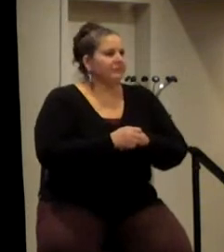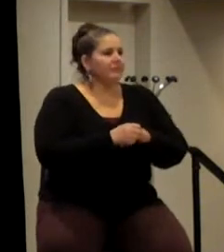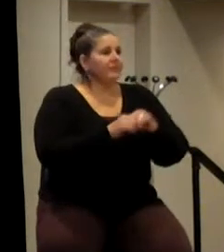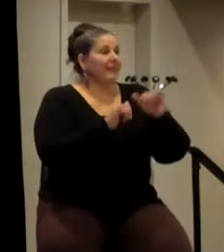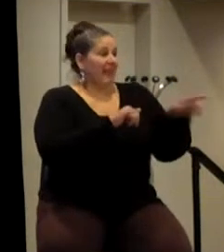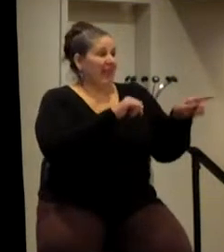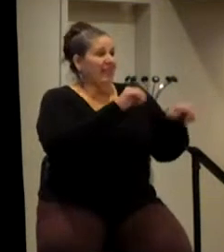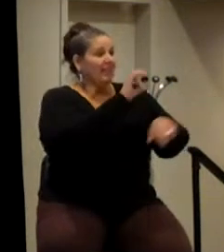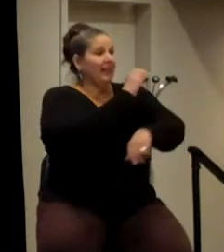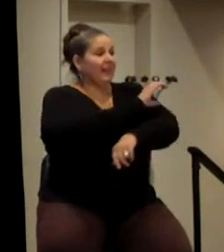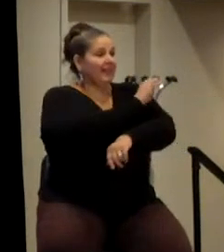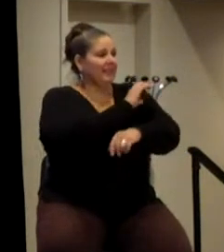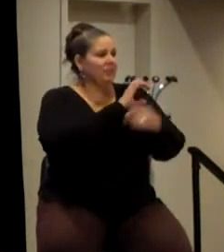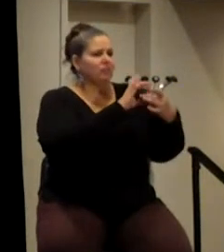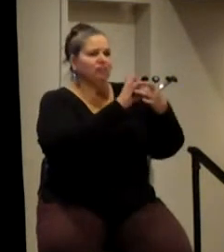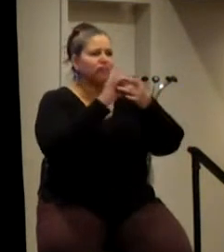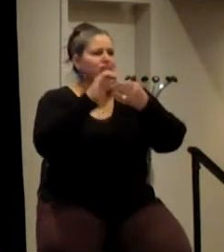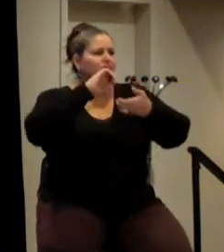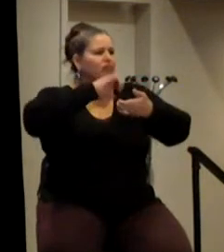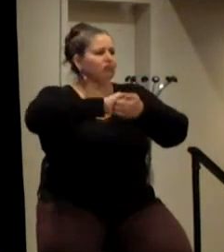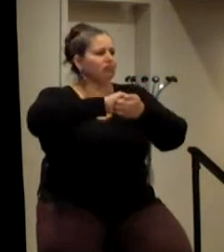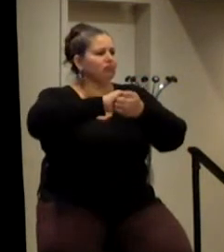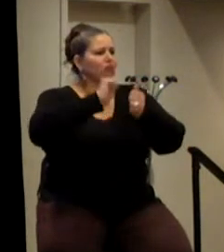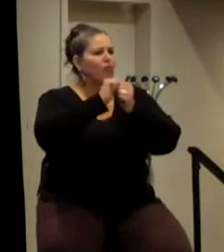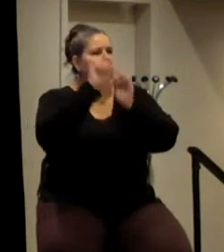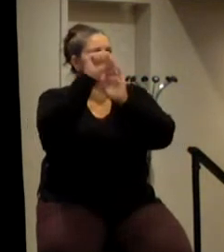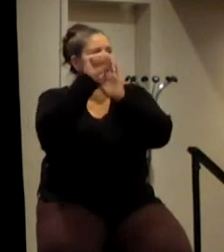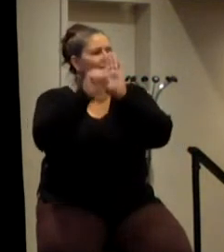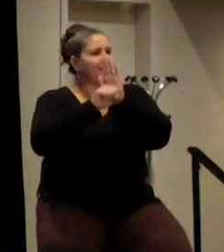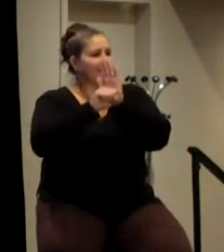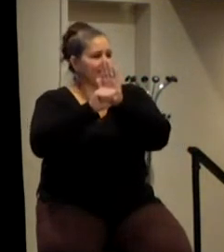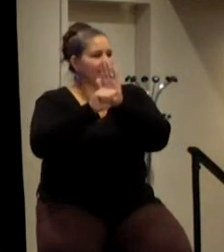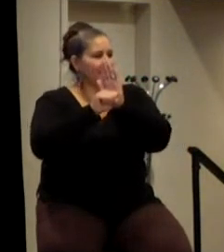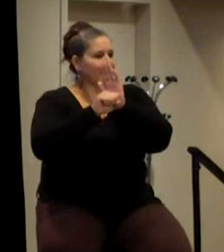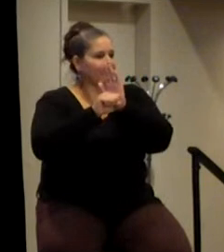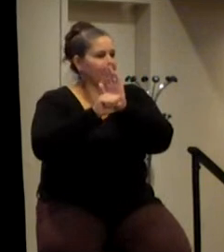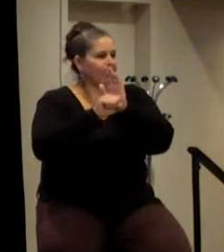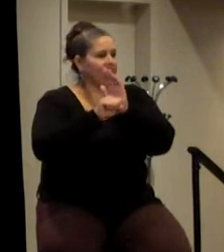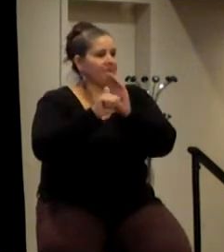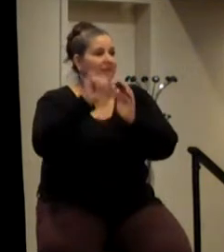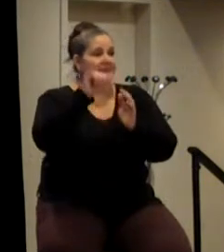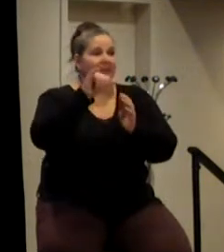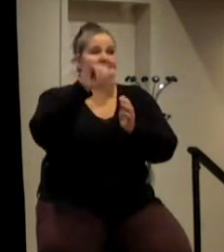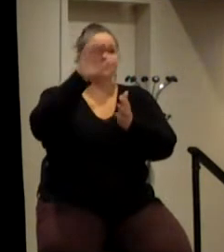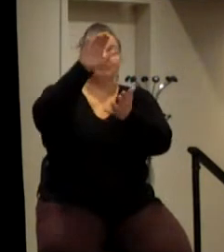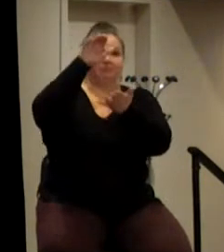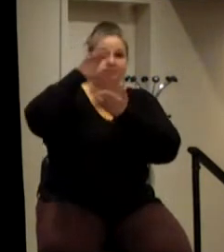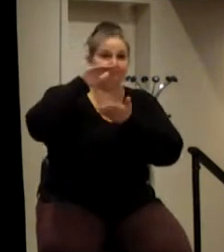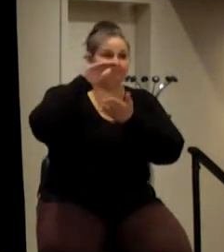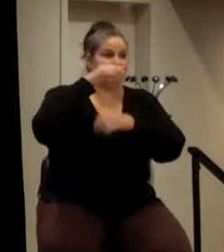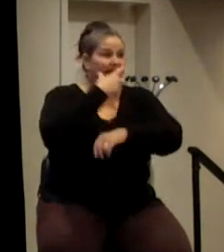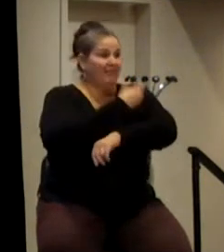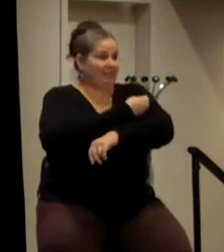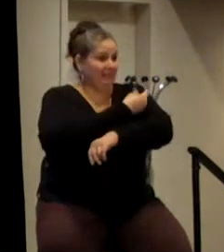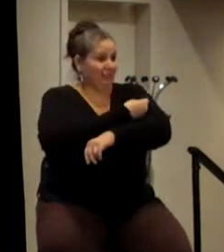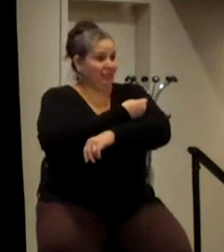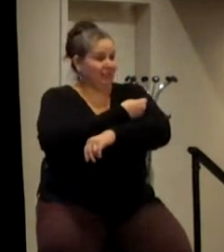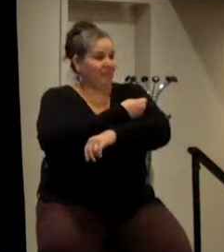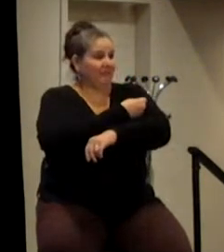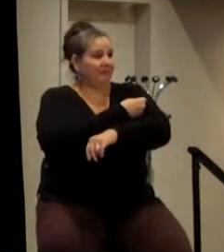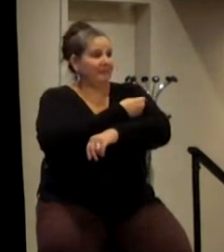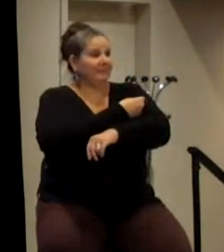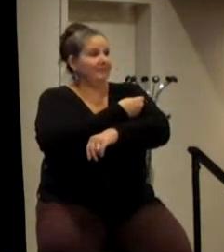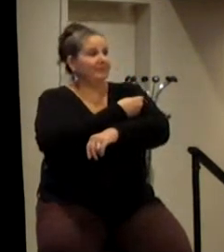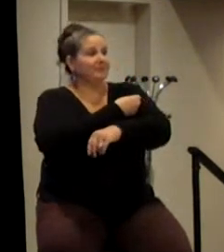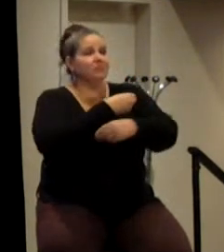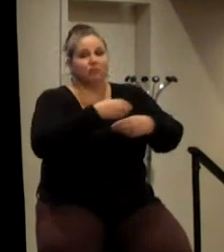with New York State. They give us the vaccine in addition to what our weekly allotments are. We then